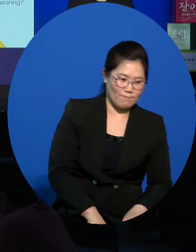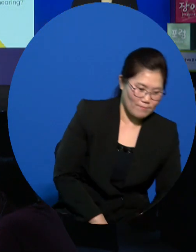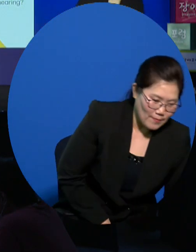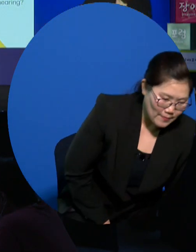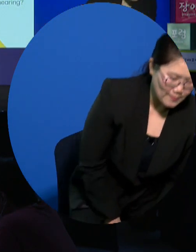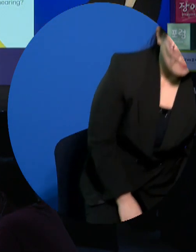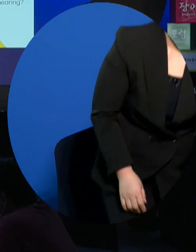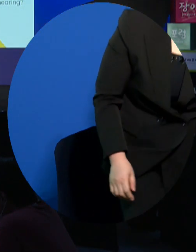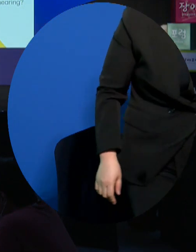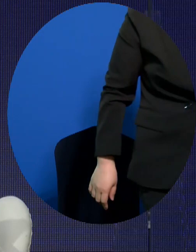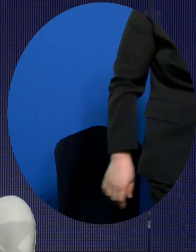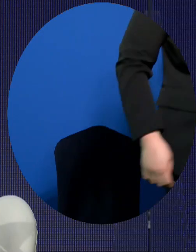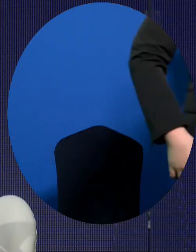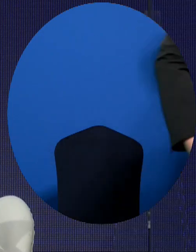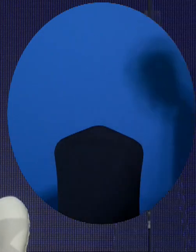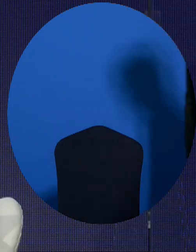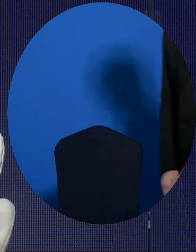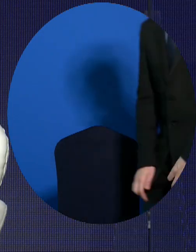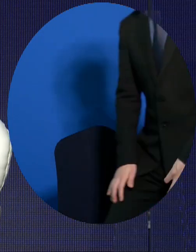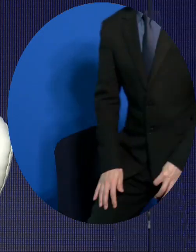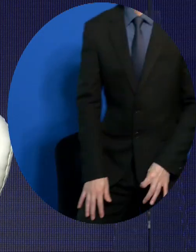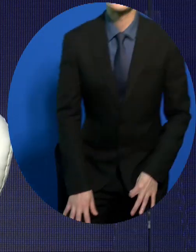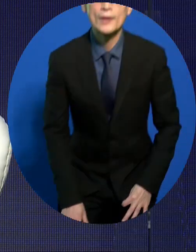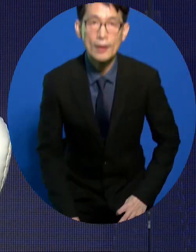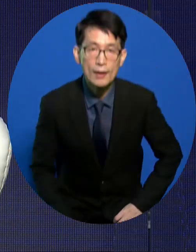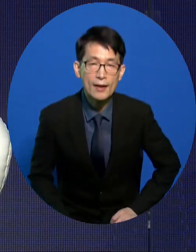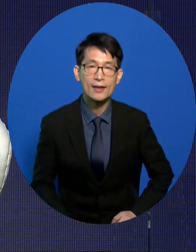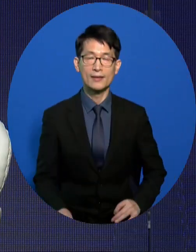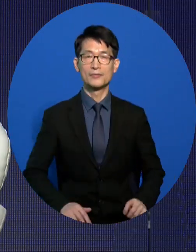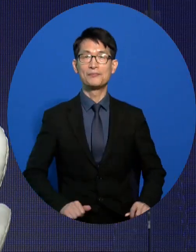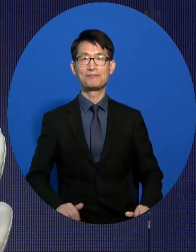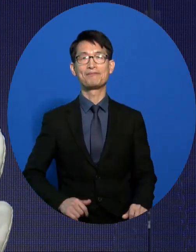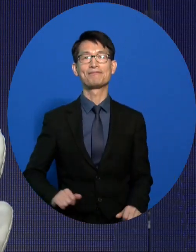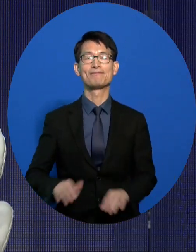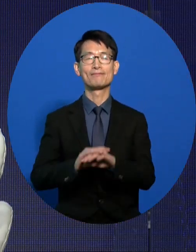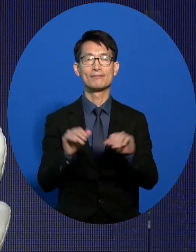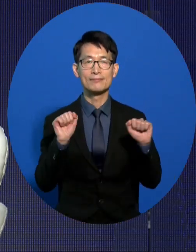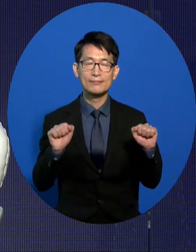the disabled, the hearing impaired.